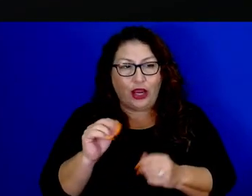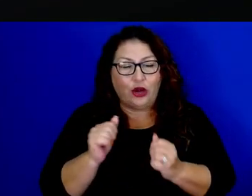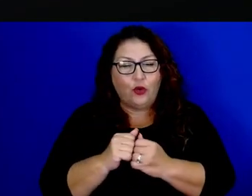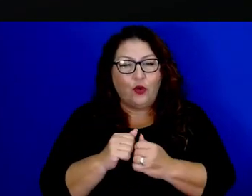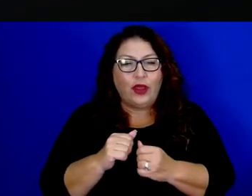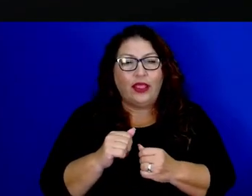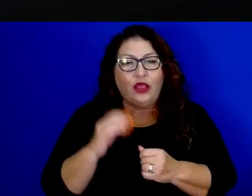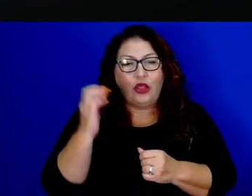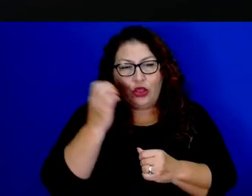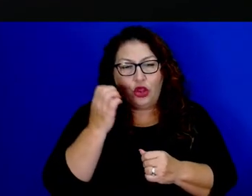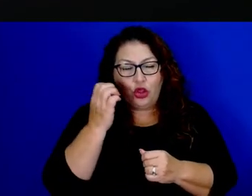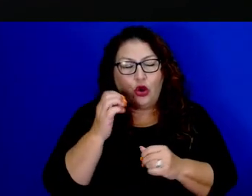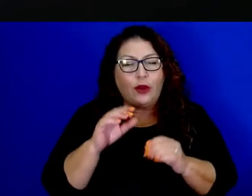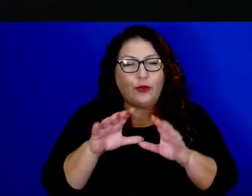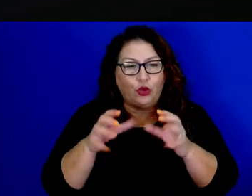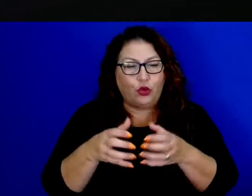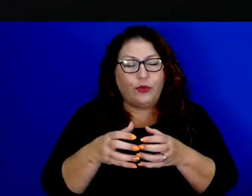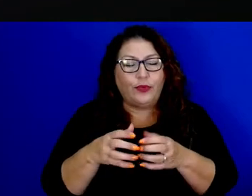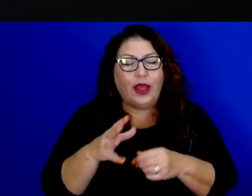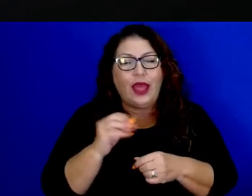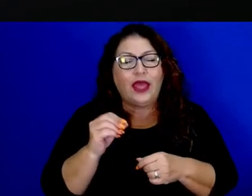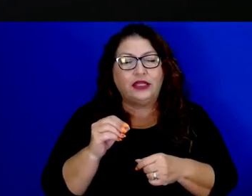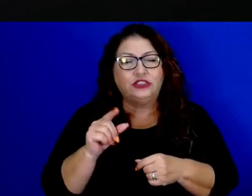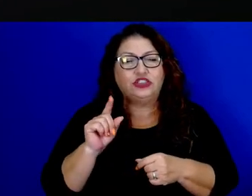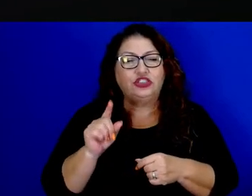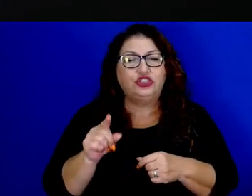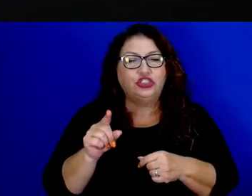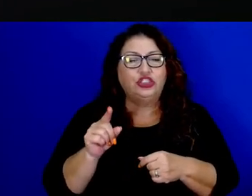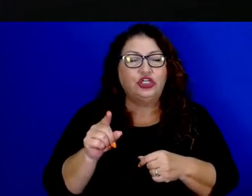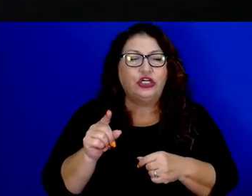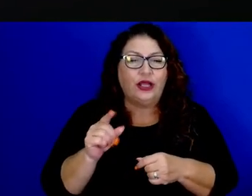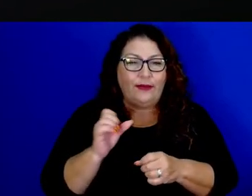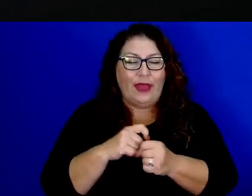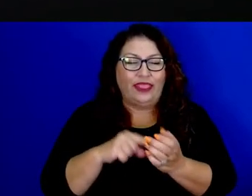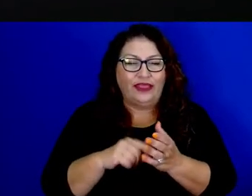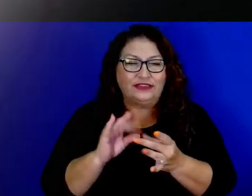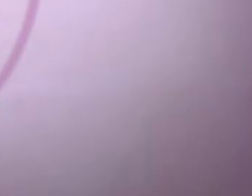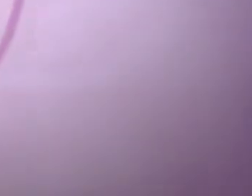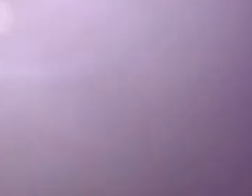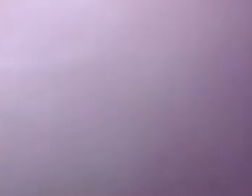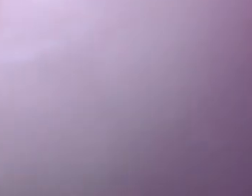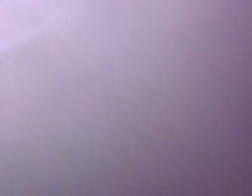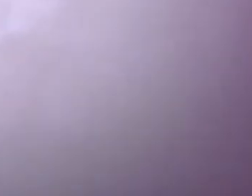and she made this statement.